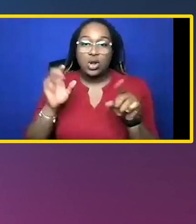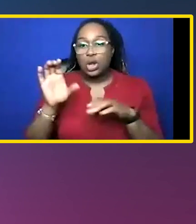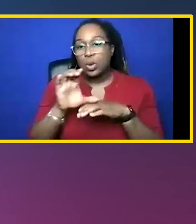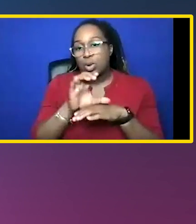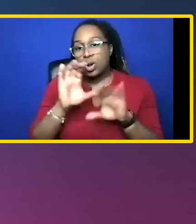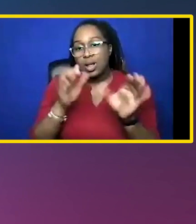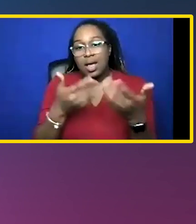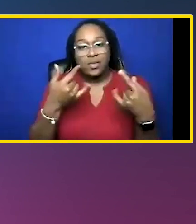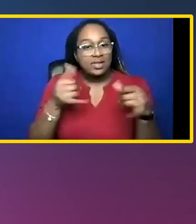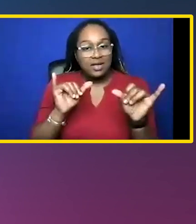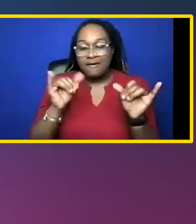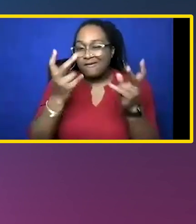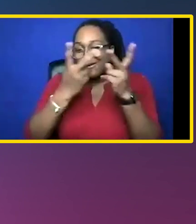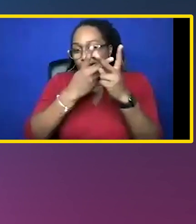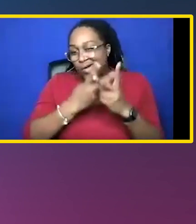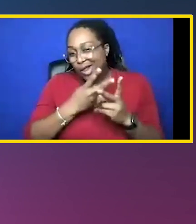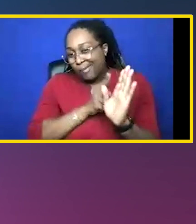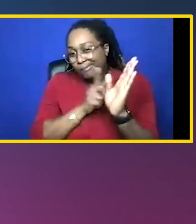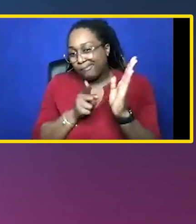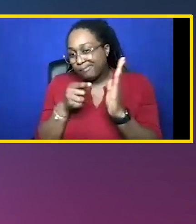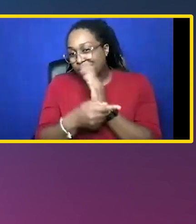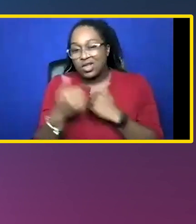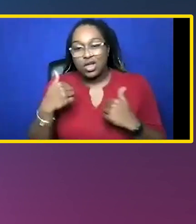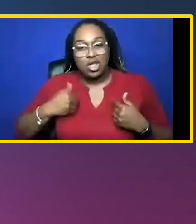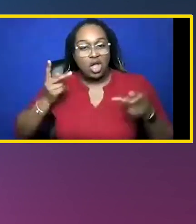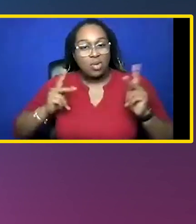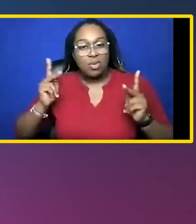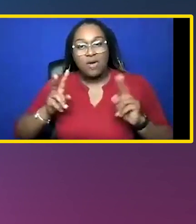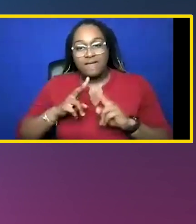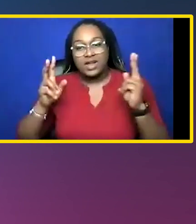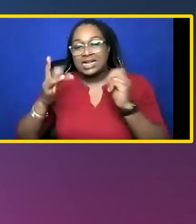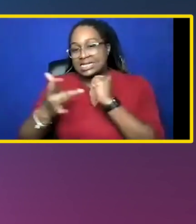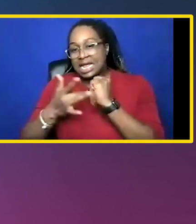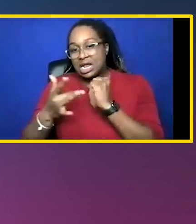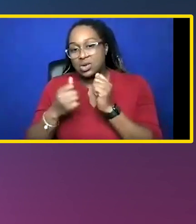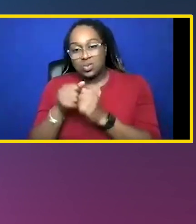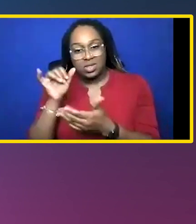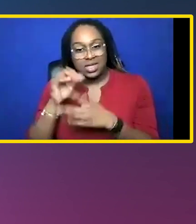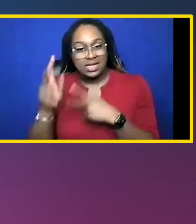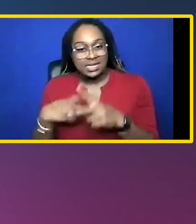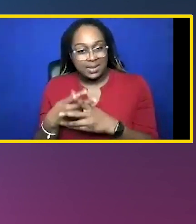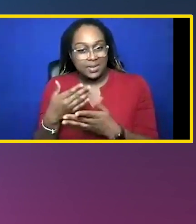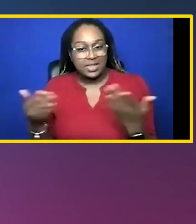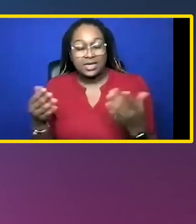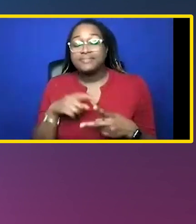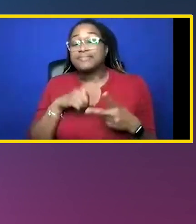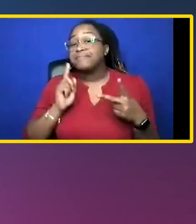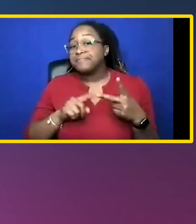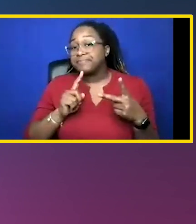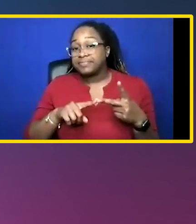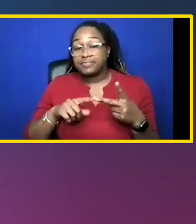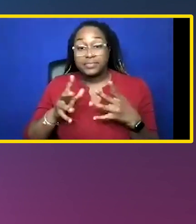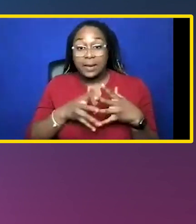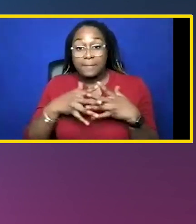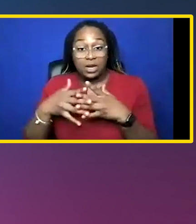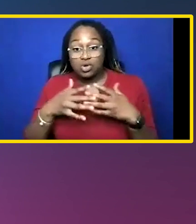class, but we found ways around them. Young people are very technical with that kind of stuff. Two, in